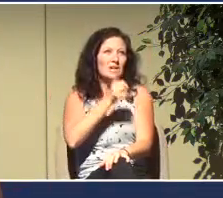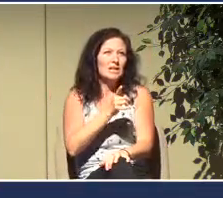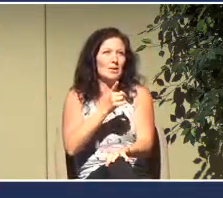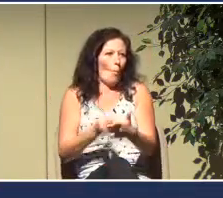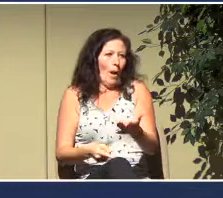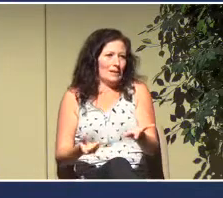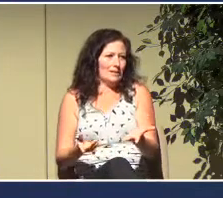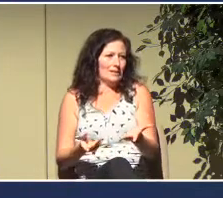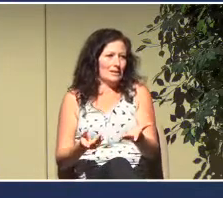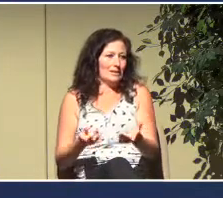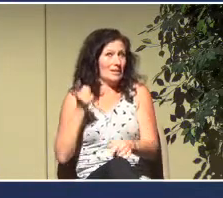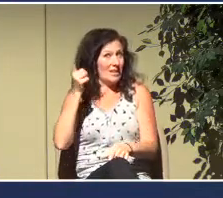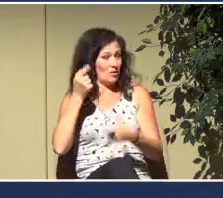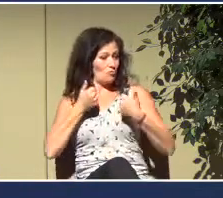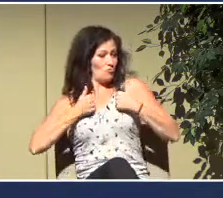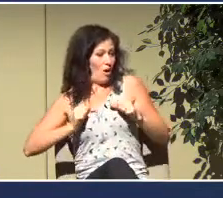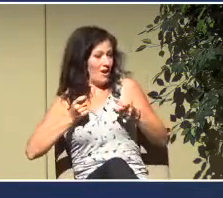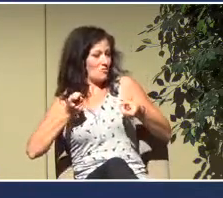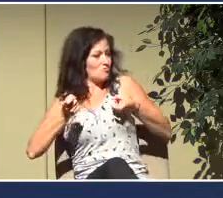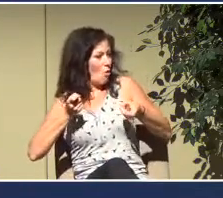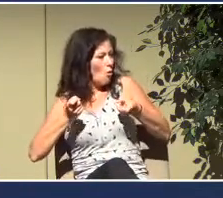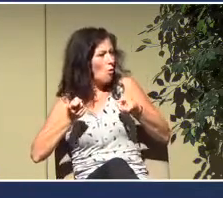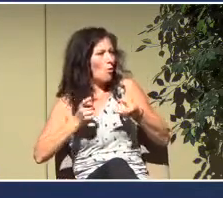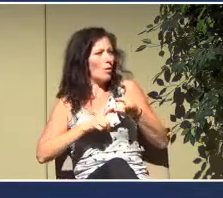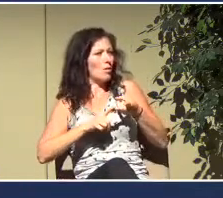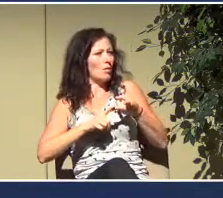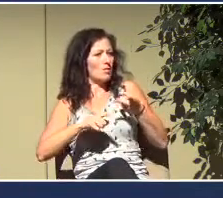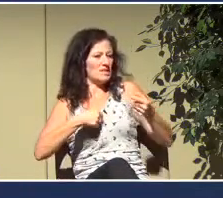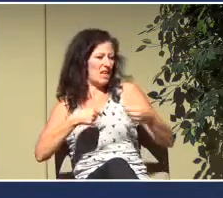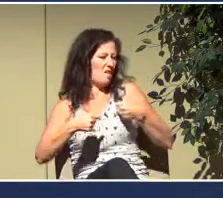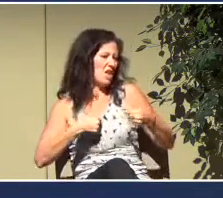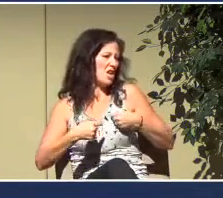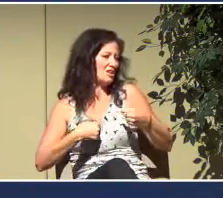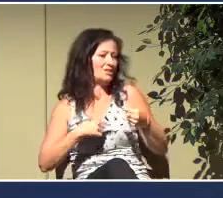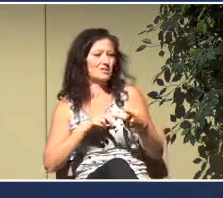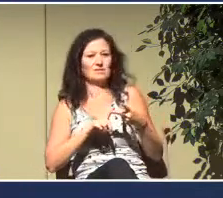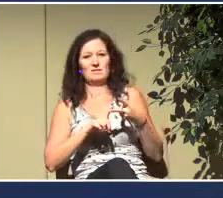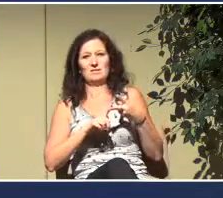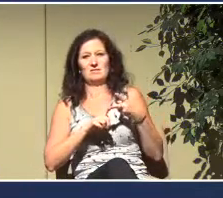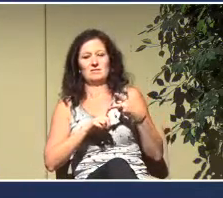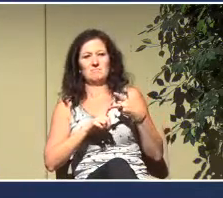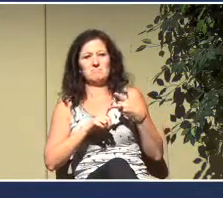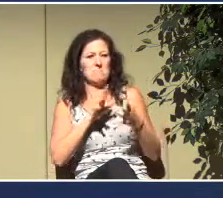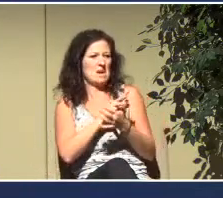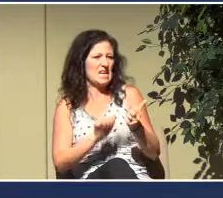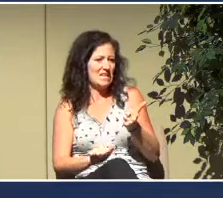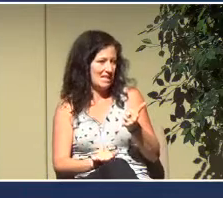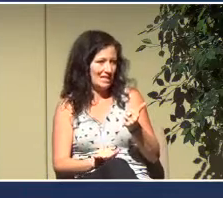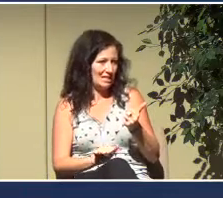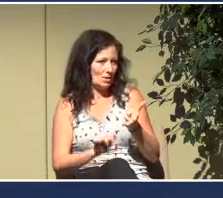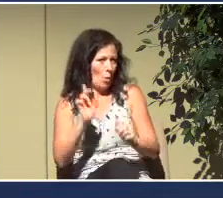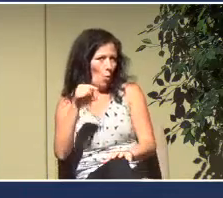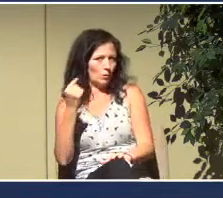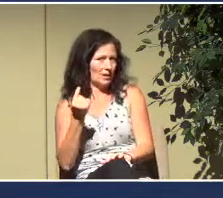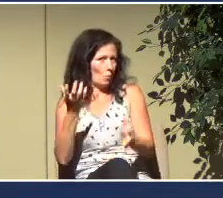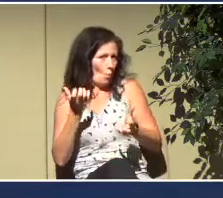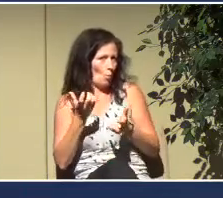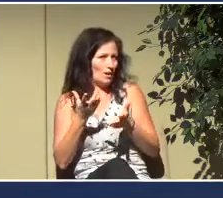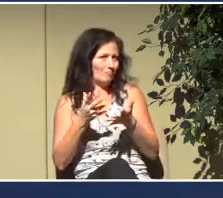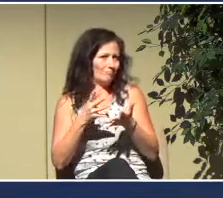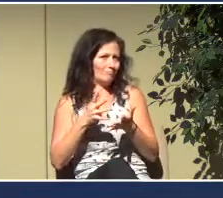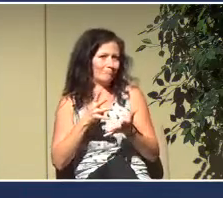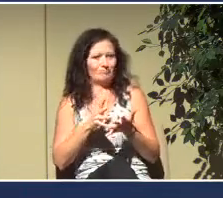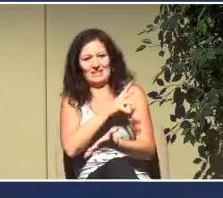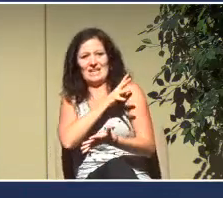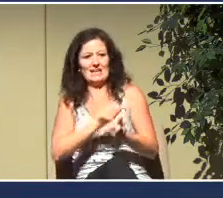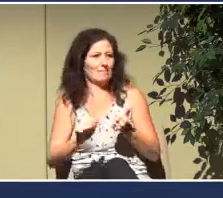Is he a manipulative, selfish, scheming scoundrel? Is he a malicious tyrant who only wants to ruin our lives